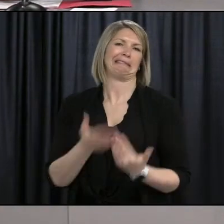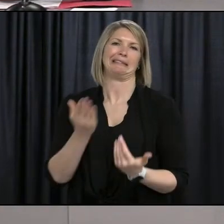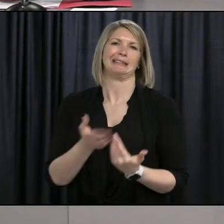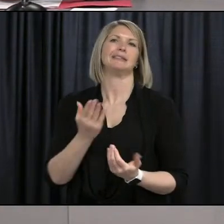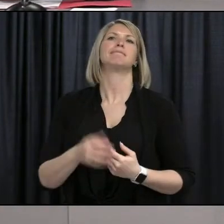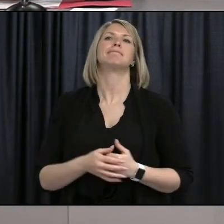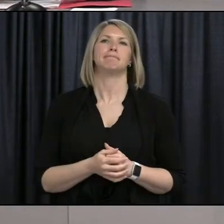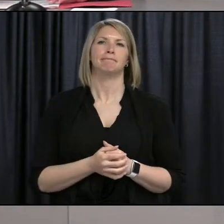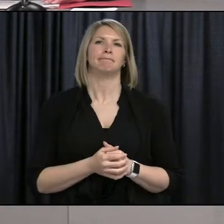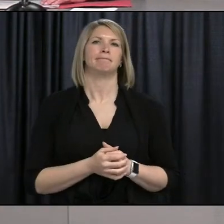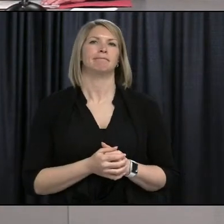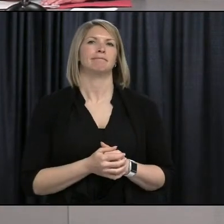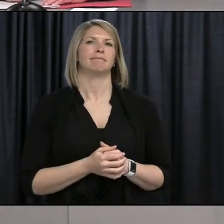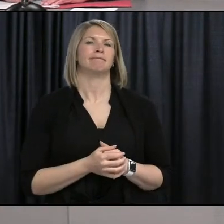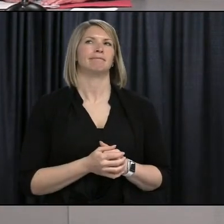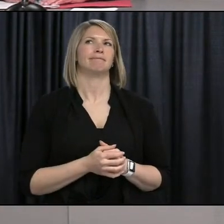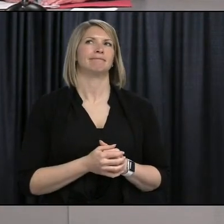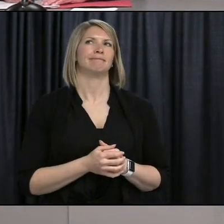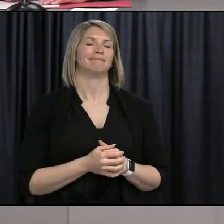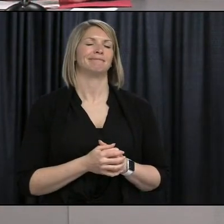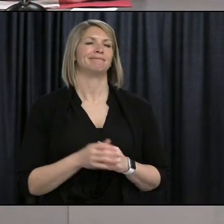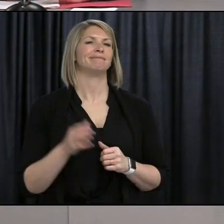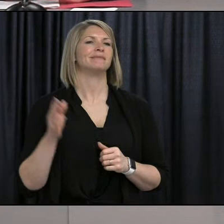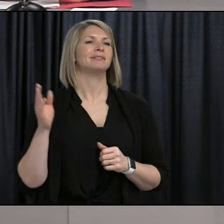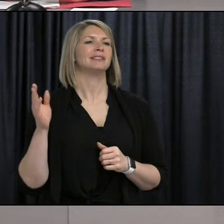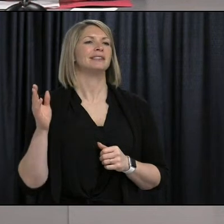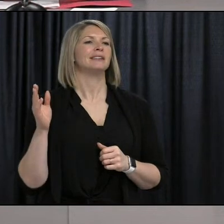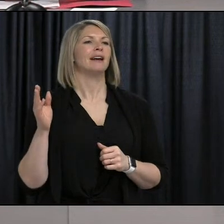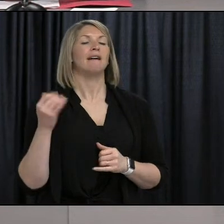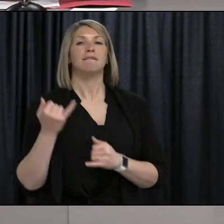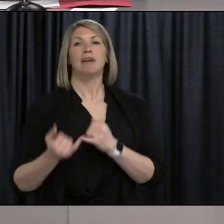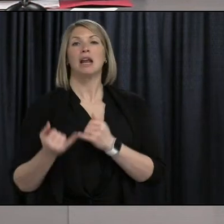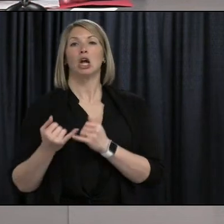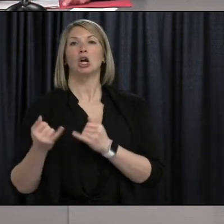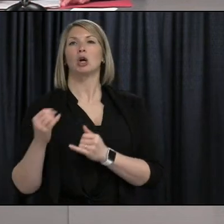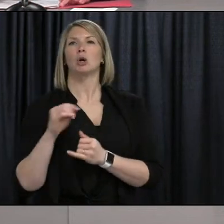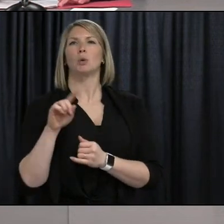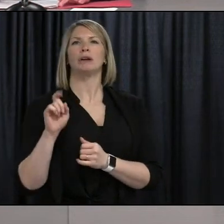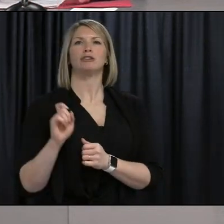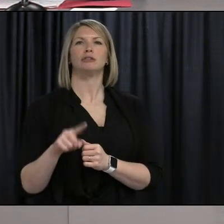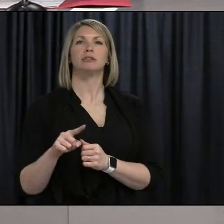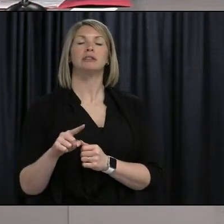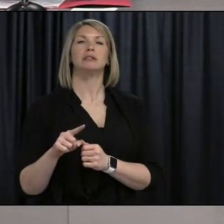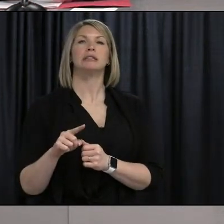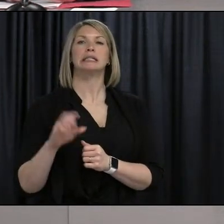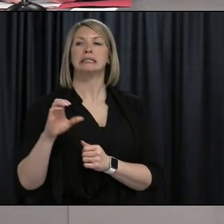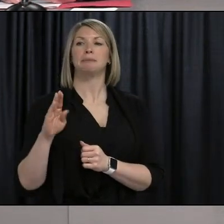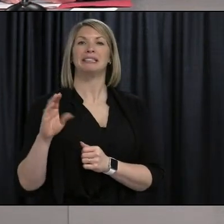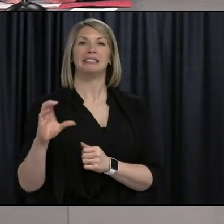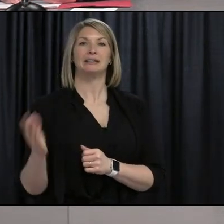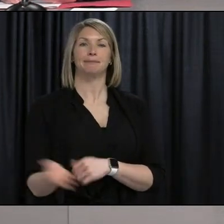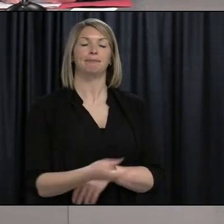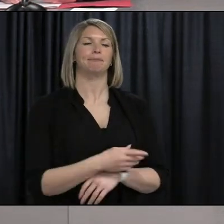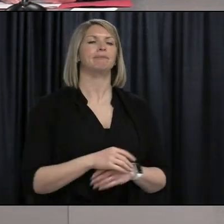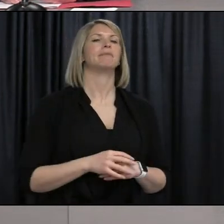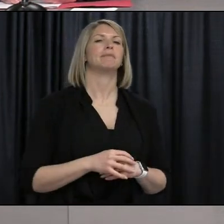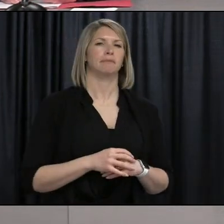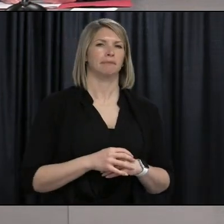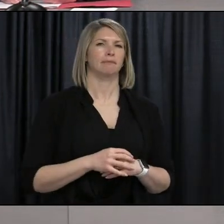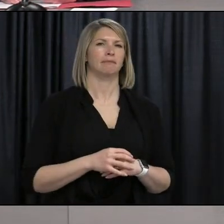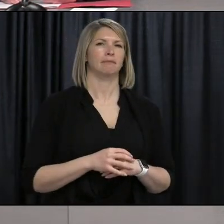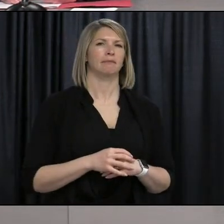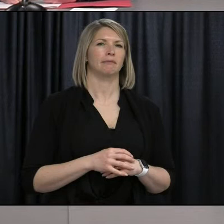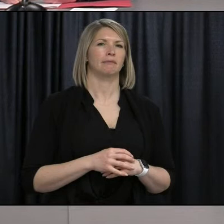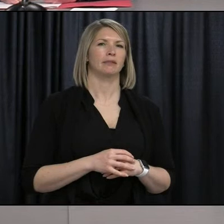Richard Duggan with VOCM. Do you have a final question? I do. Wonder if we can get an update on the situation at Anthony